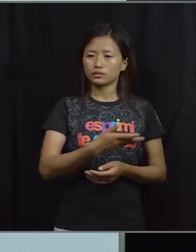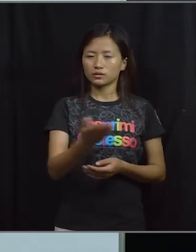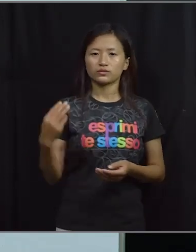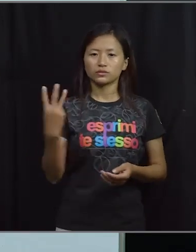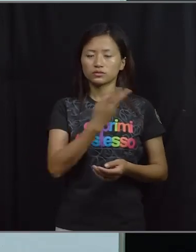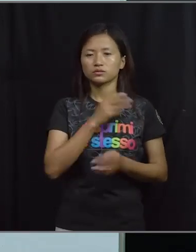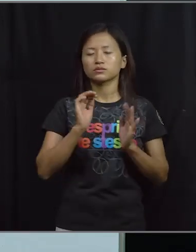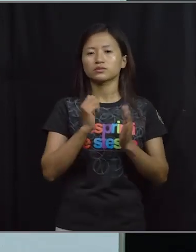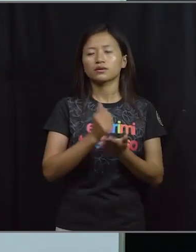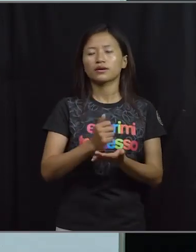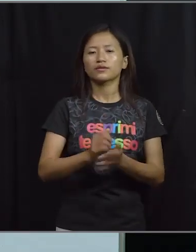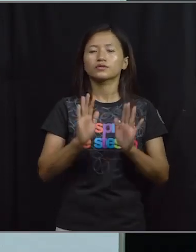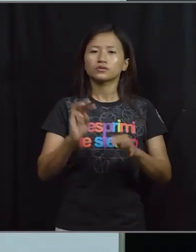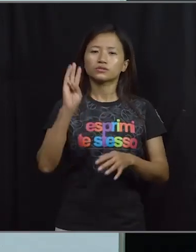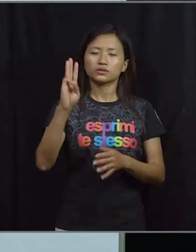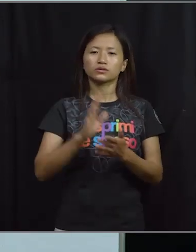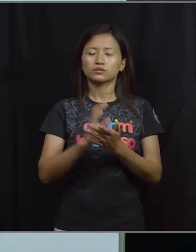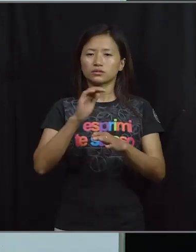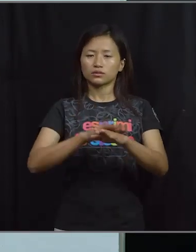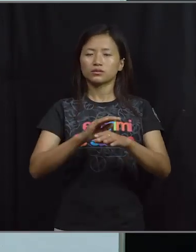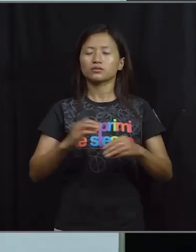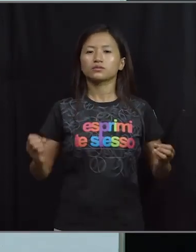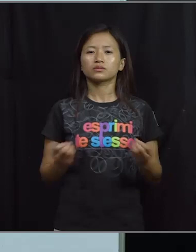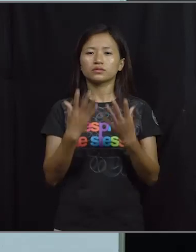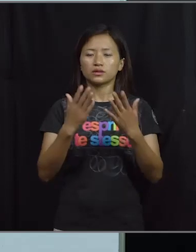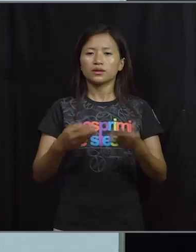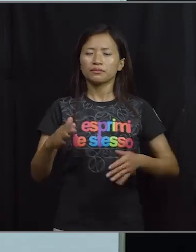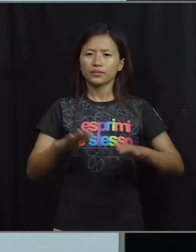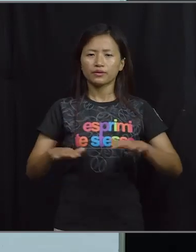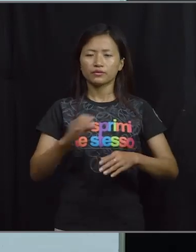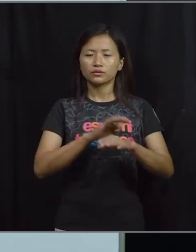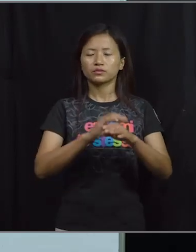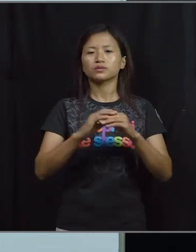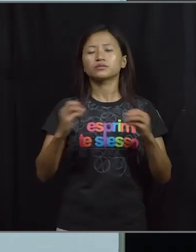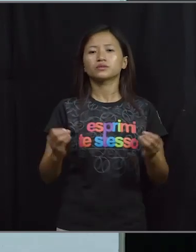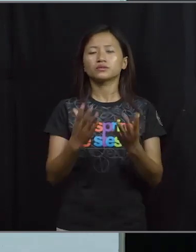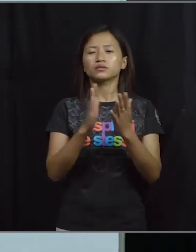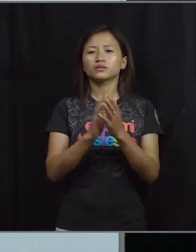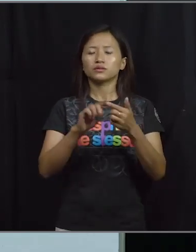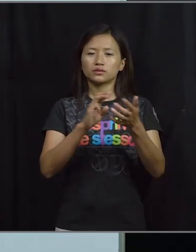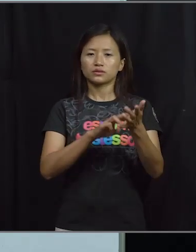should have these three competencies, that is behavioral competencies, enterprise